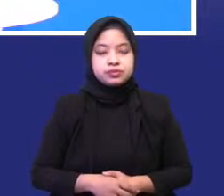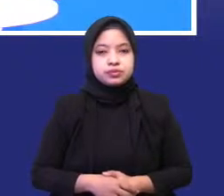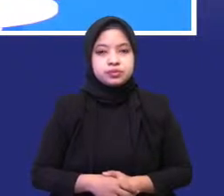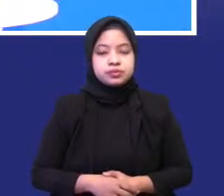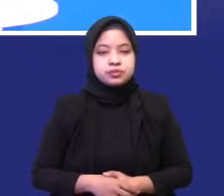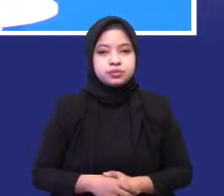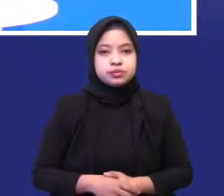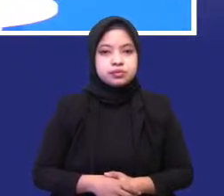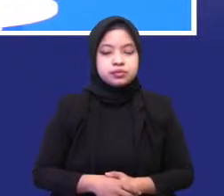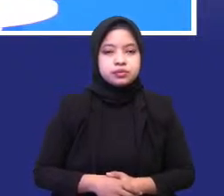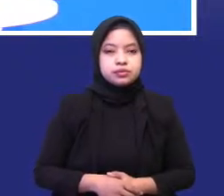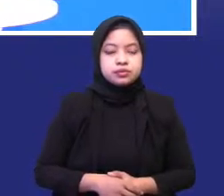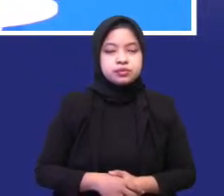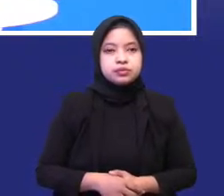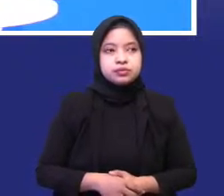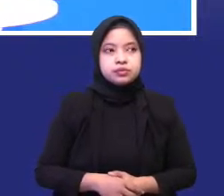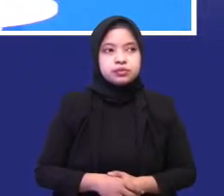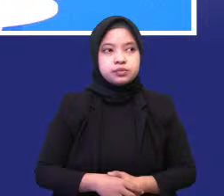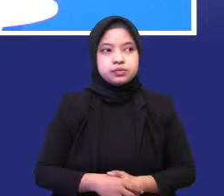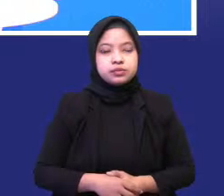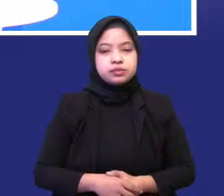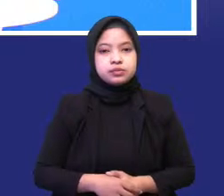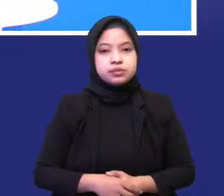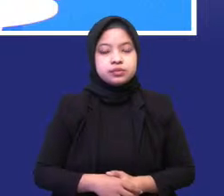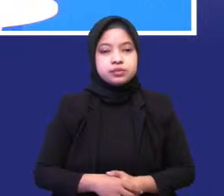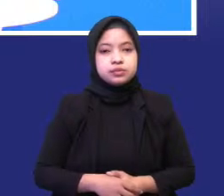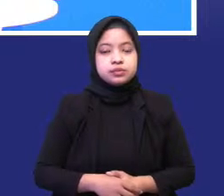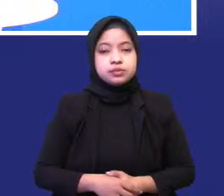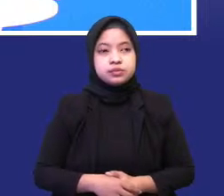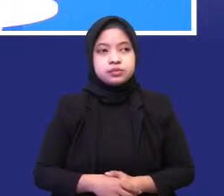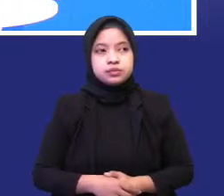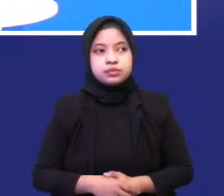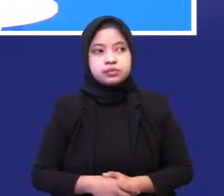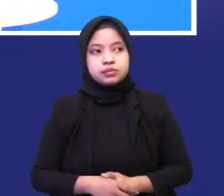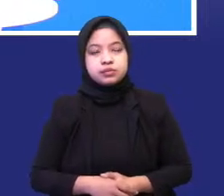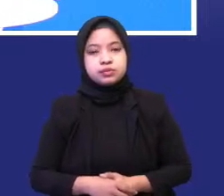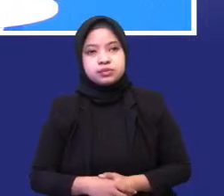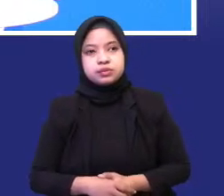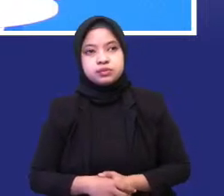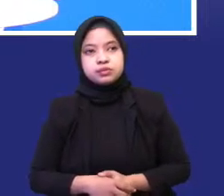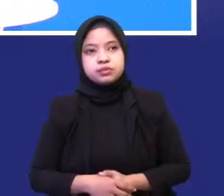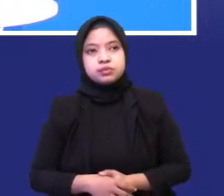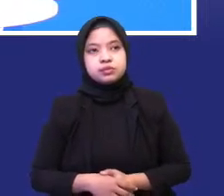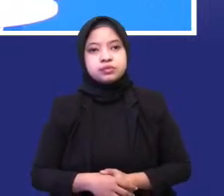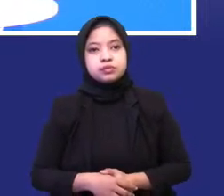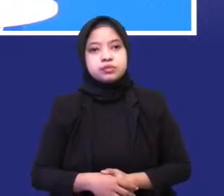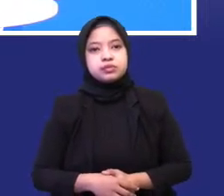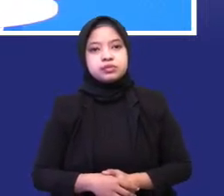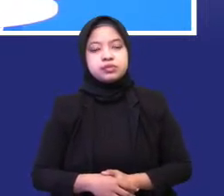I don't think we have any immediate questions. I mean, I just had a little follow-up on tourism.